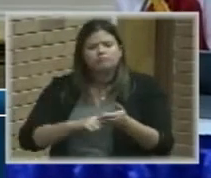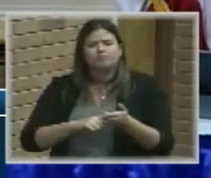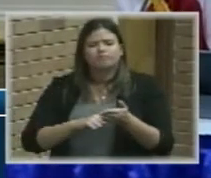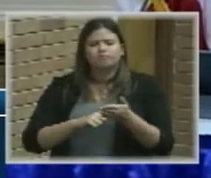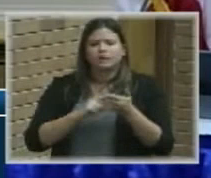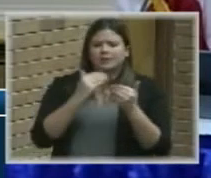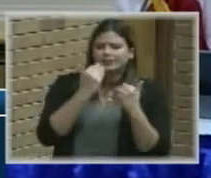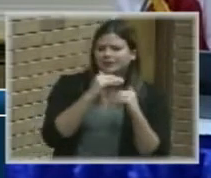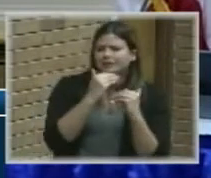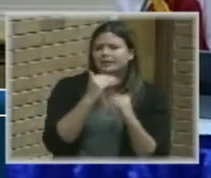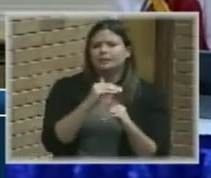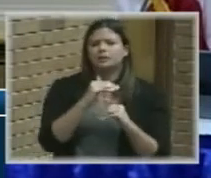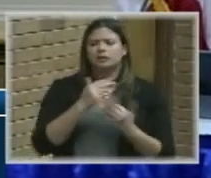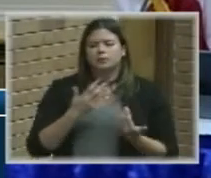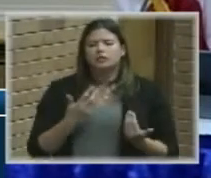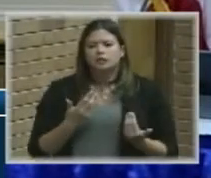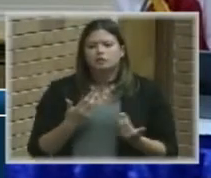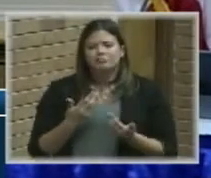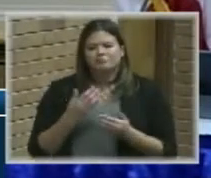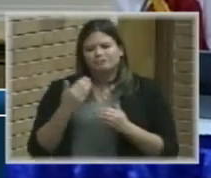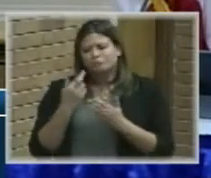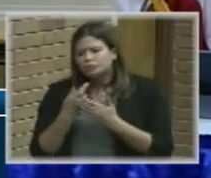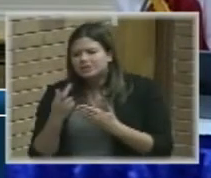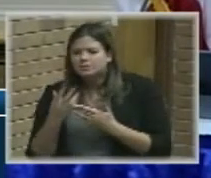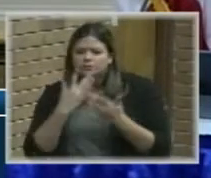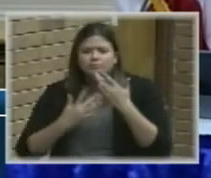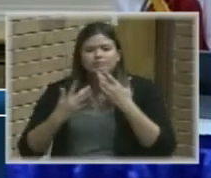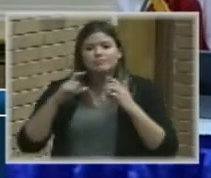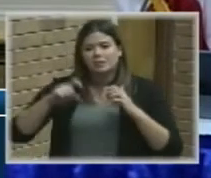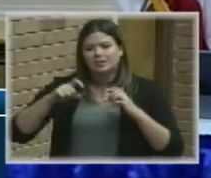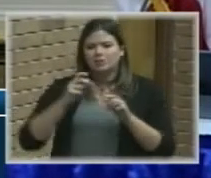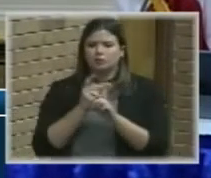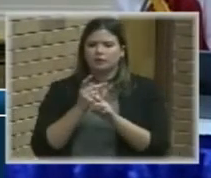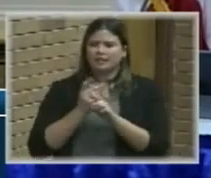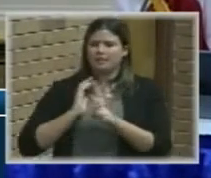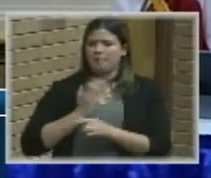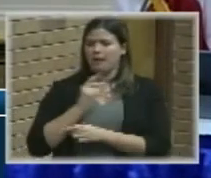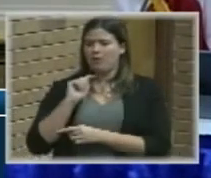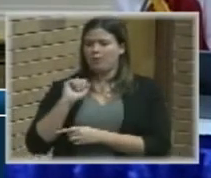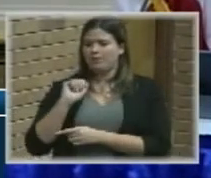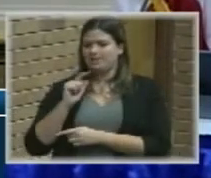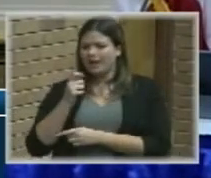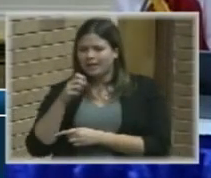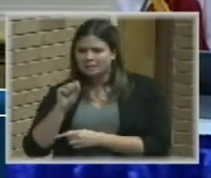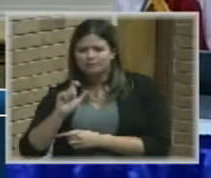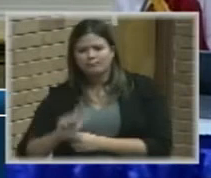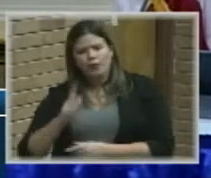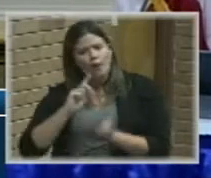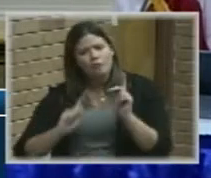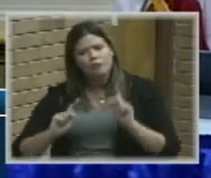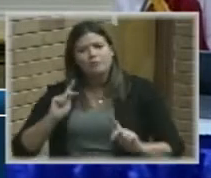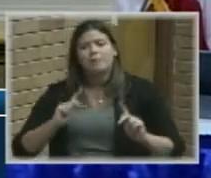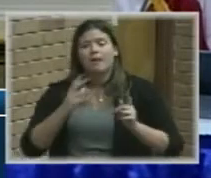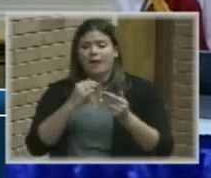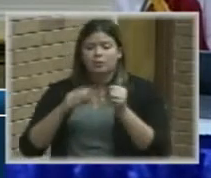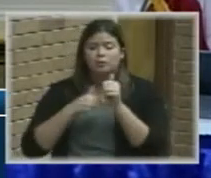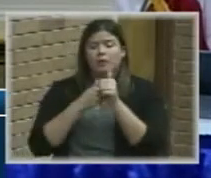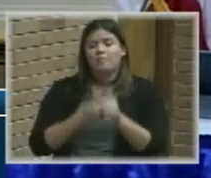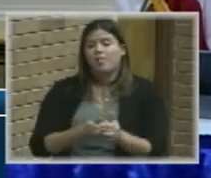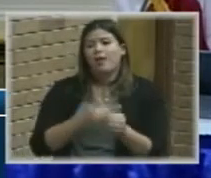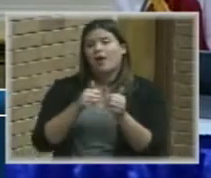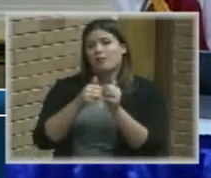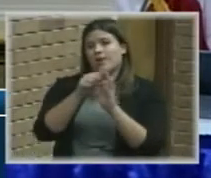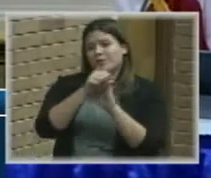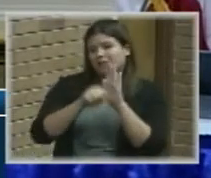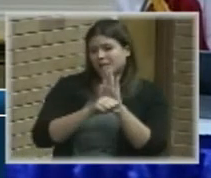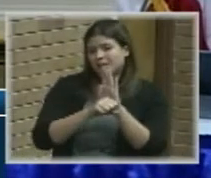restraints of limited resources, the need to keep our taxes in check for our people and to comply with the state tax